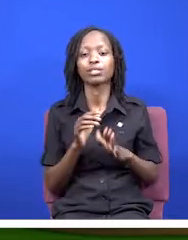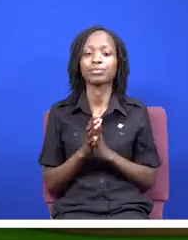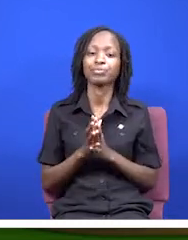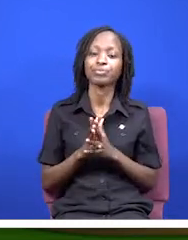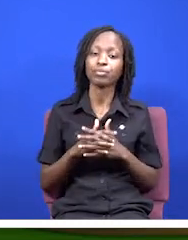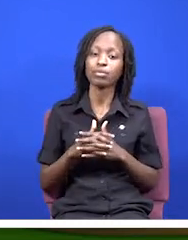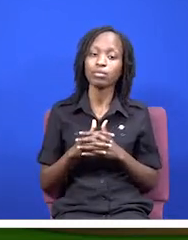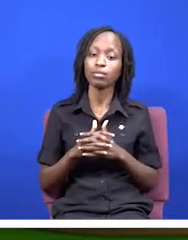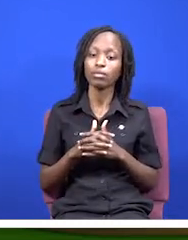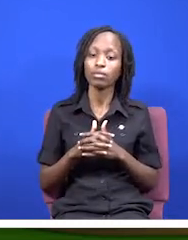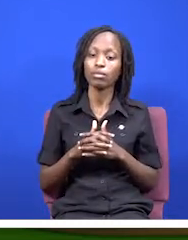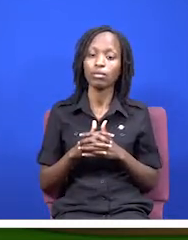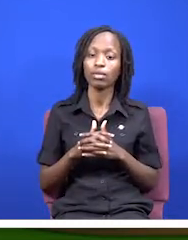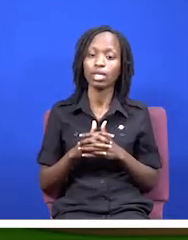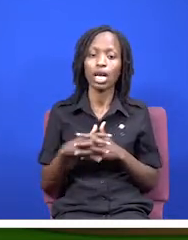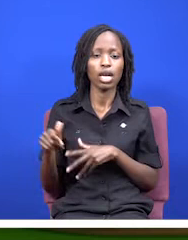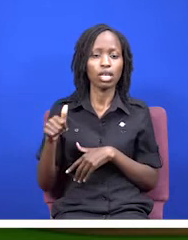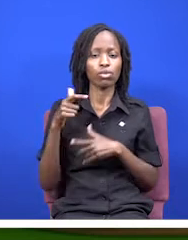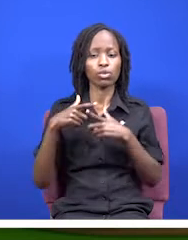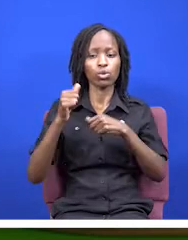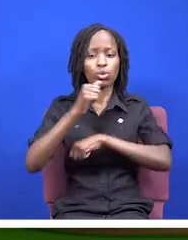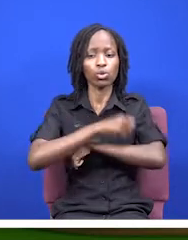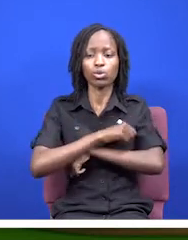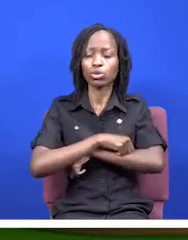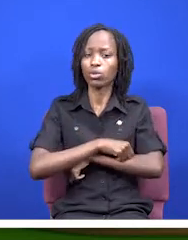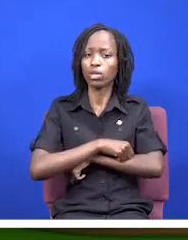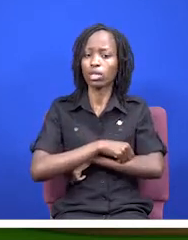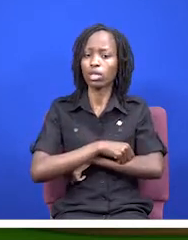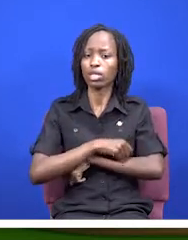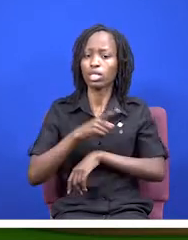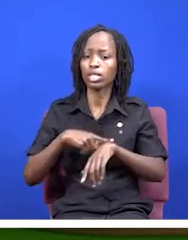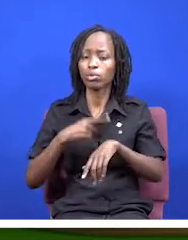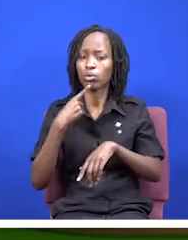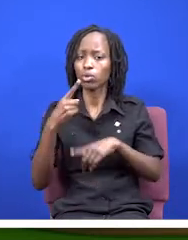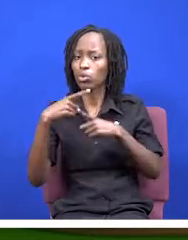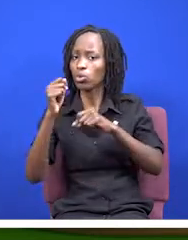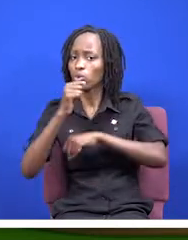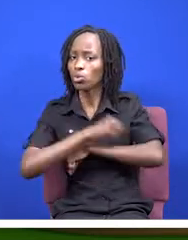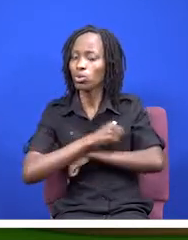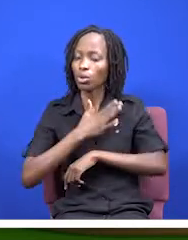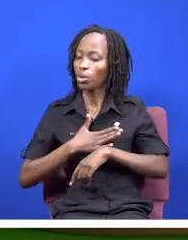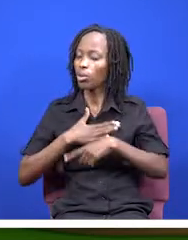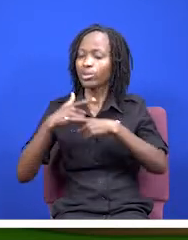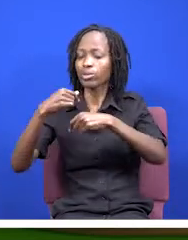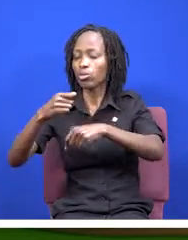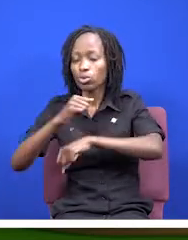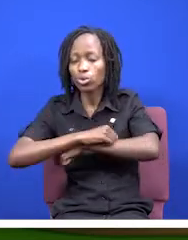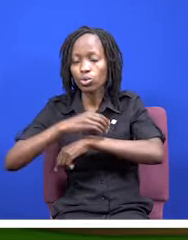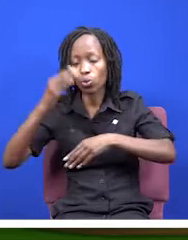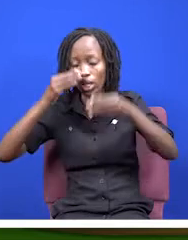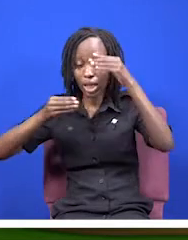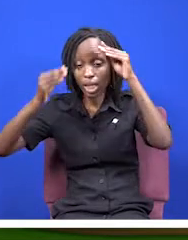for us. Now, do not refuse to go to school, boys and girls, when you're told to go to